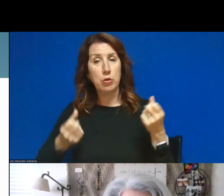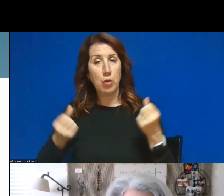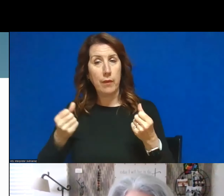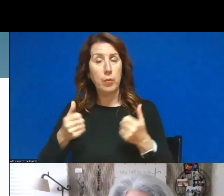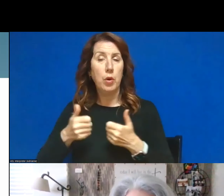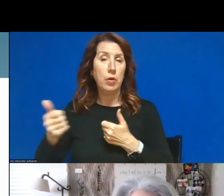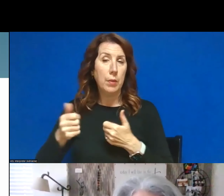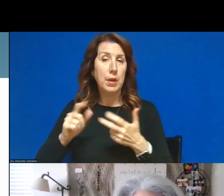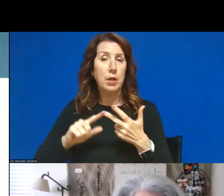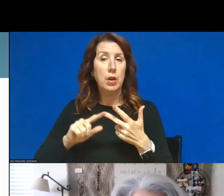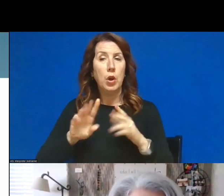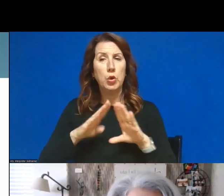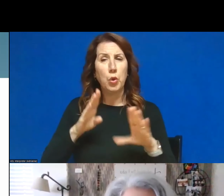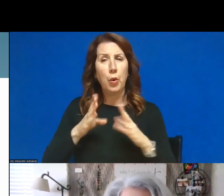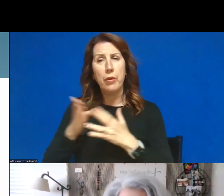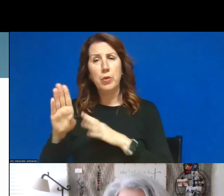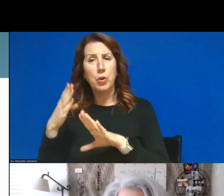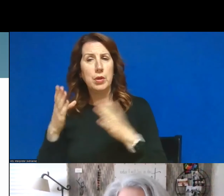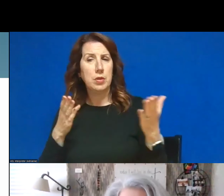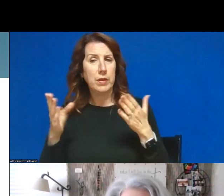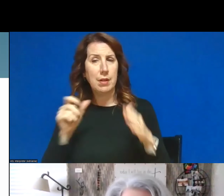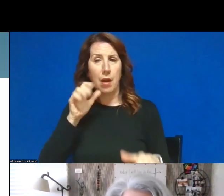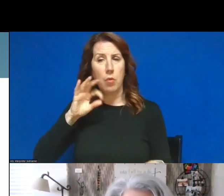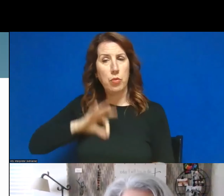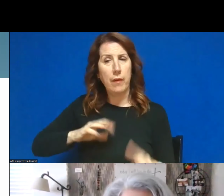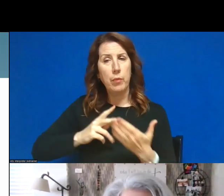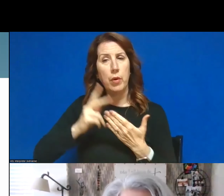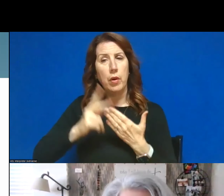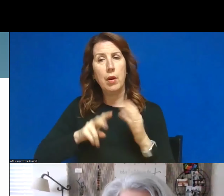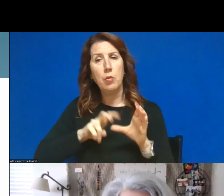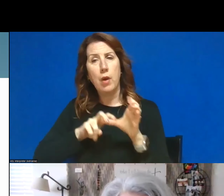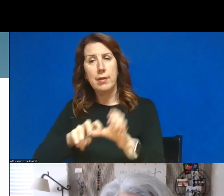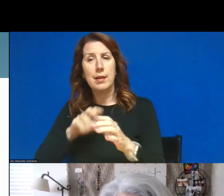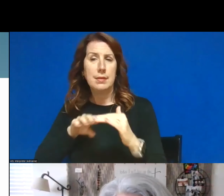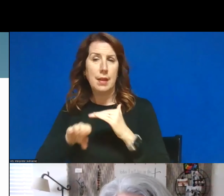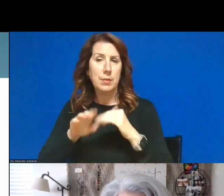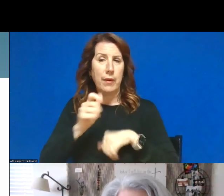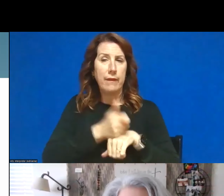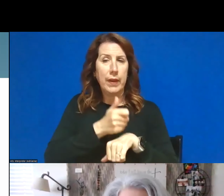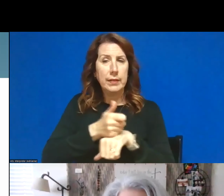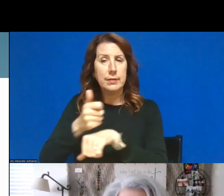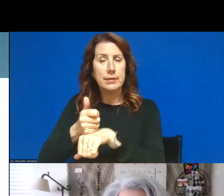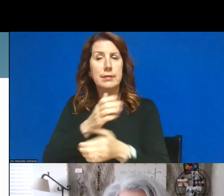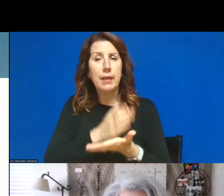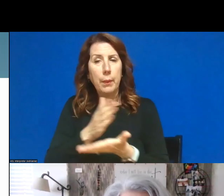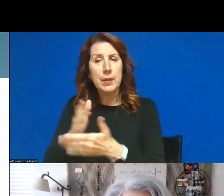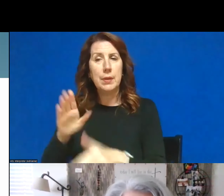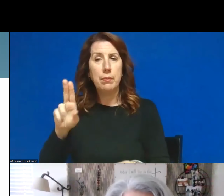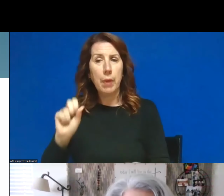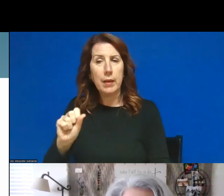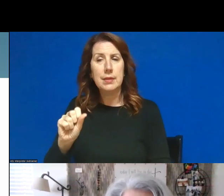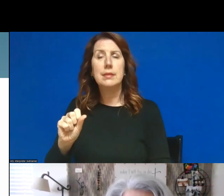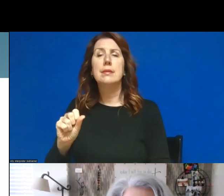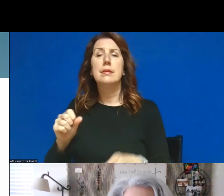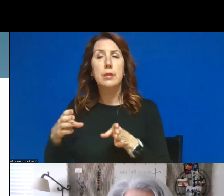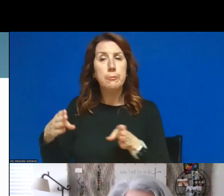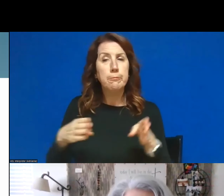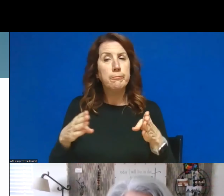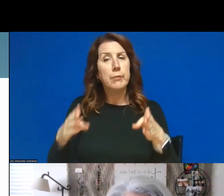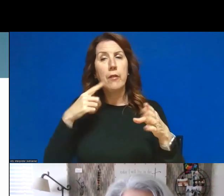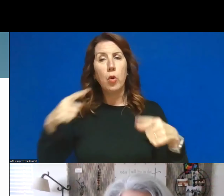door-through-door services, nonprofit program rides, accessible fixed route stops and buses, rollable pathways to and